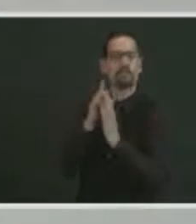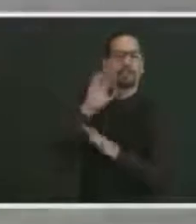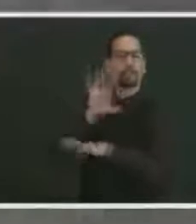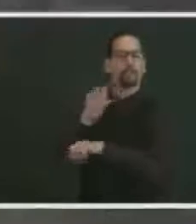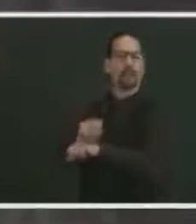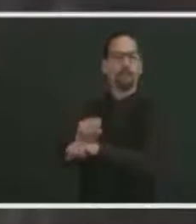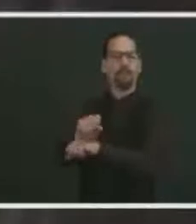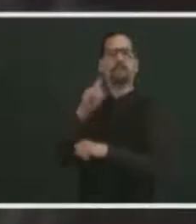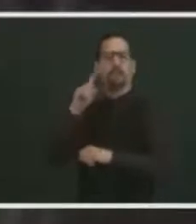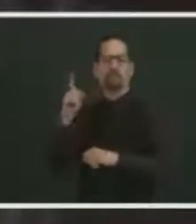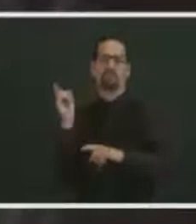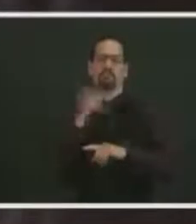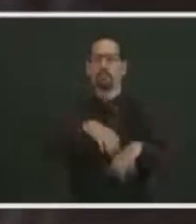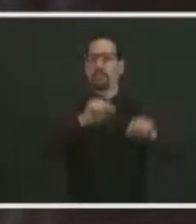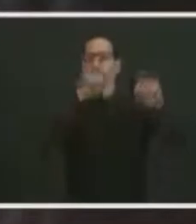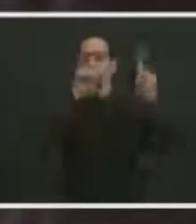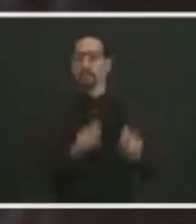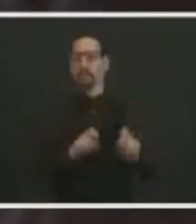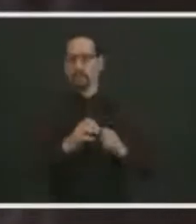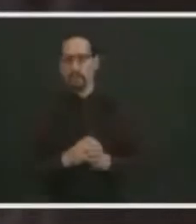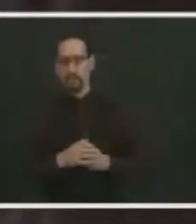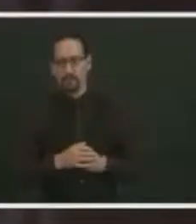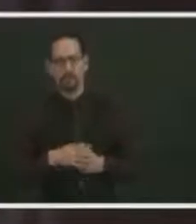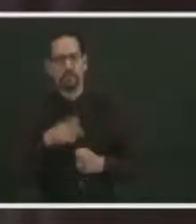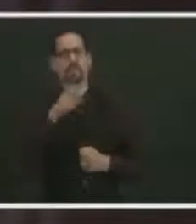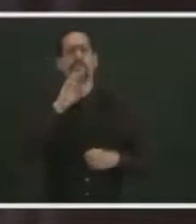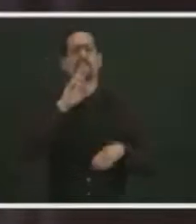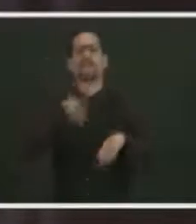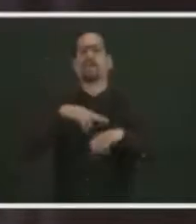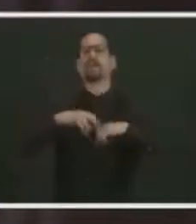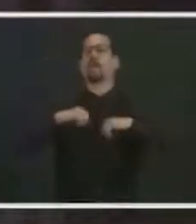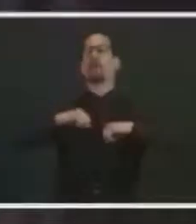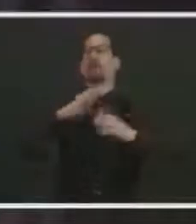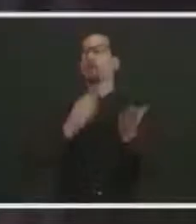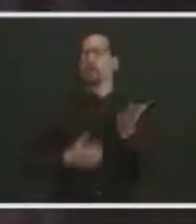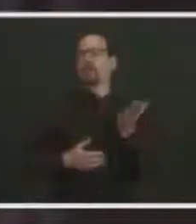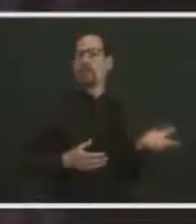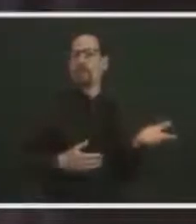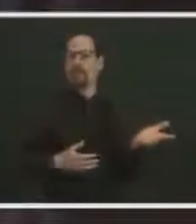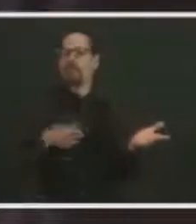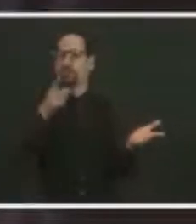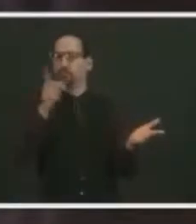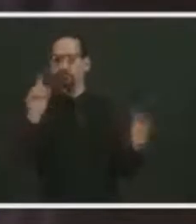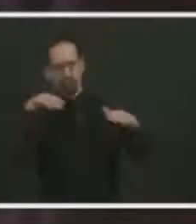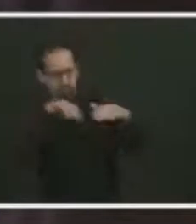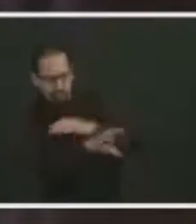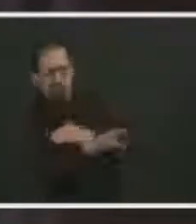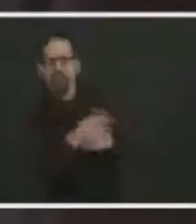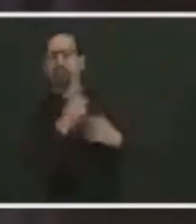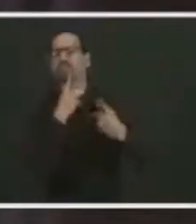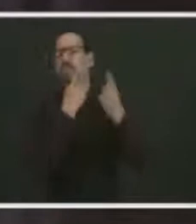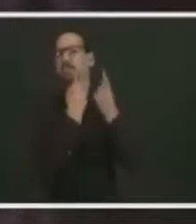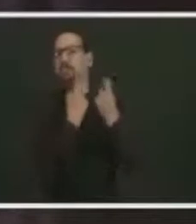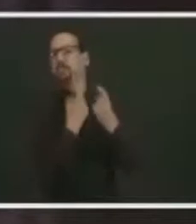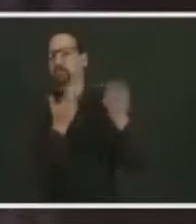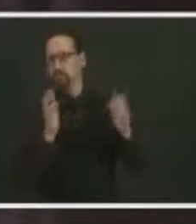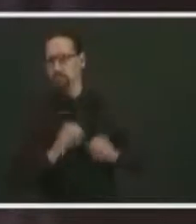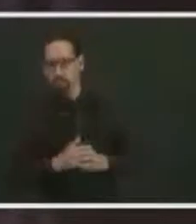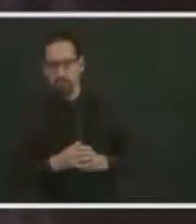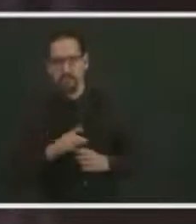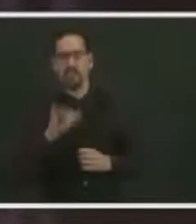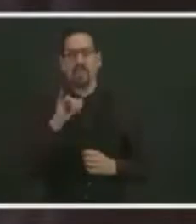So our goal, as I said, is to be ramping up to 900 people a